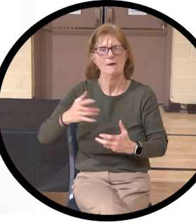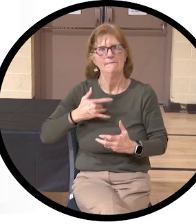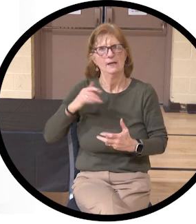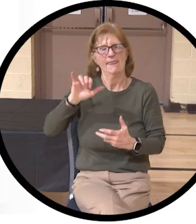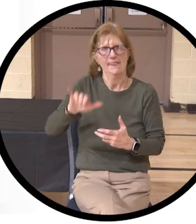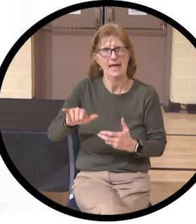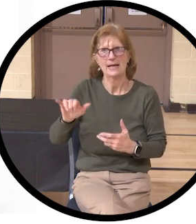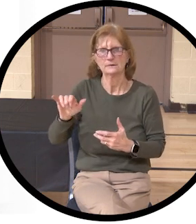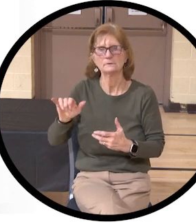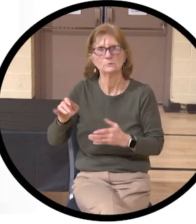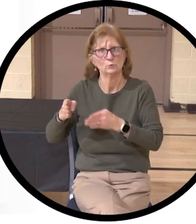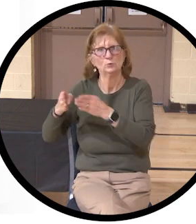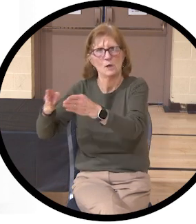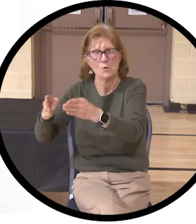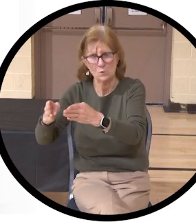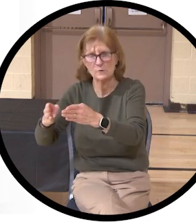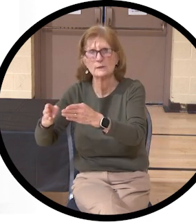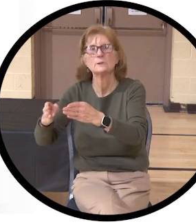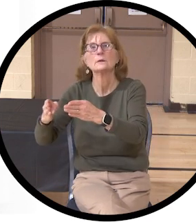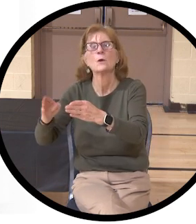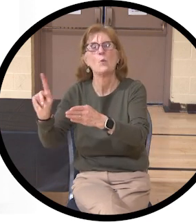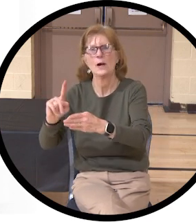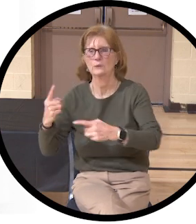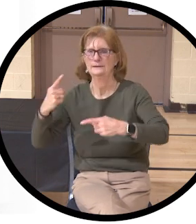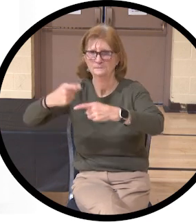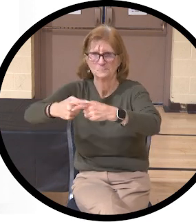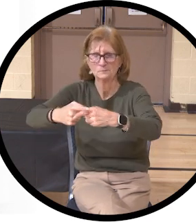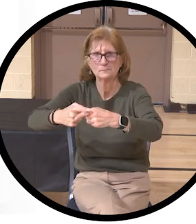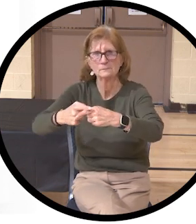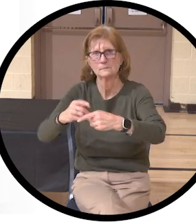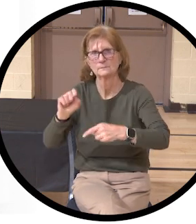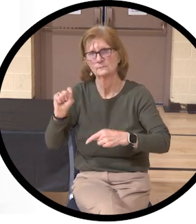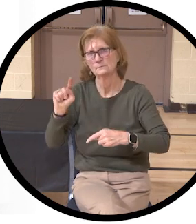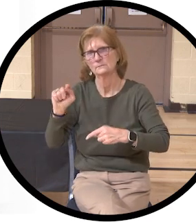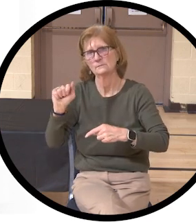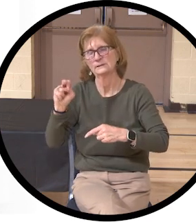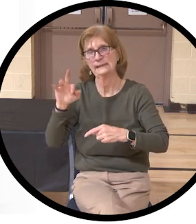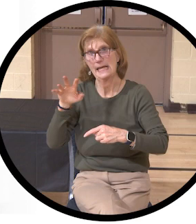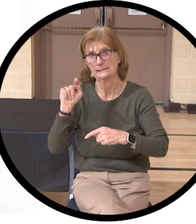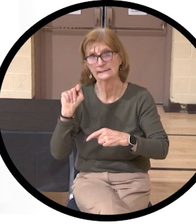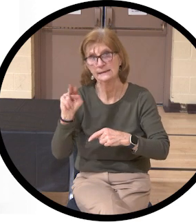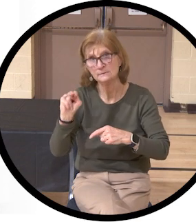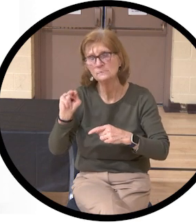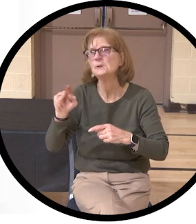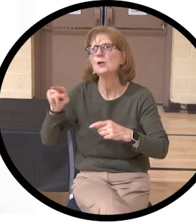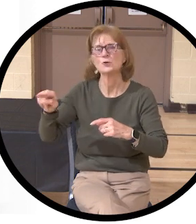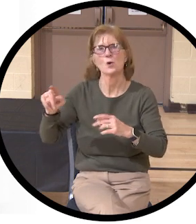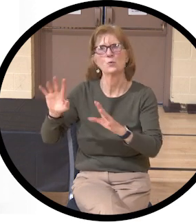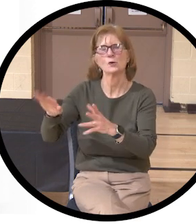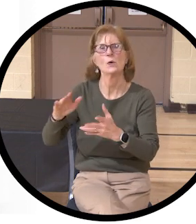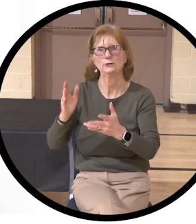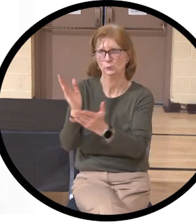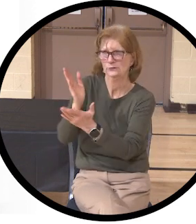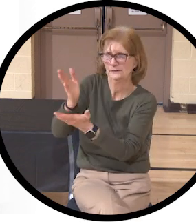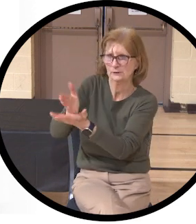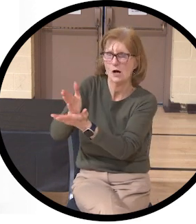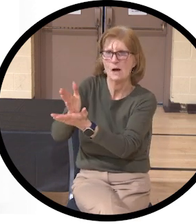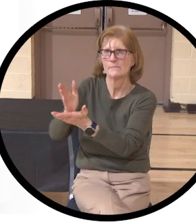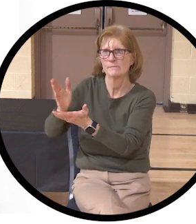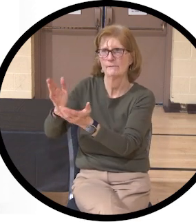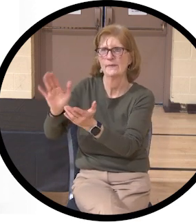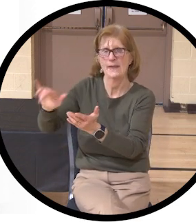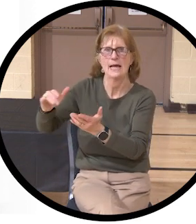Hetz Ave intersects with Stanton. And so we're going to use quick build materials to tee off the intersection and kind of force